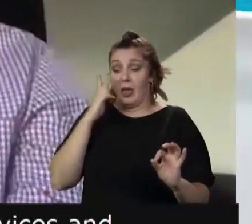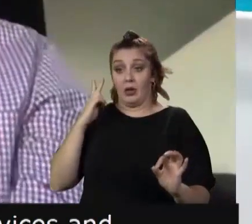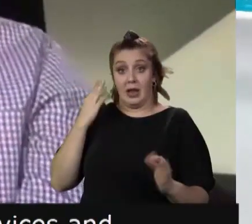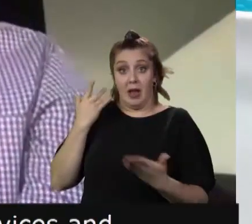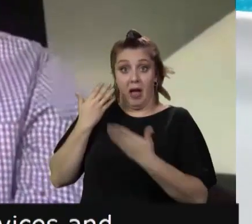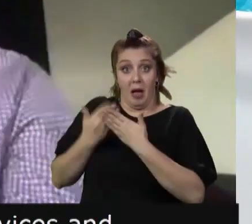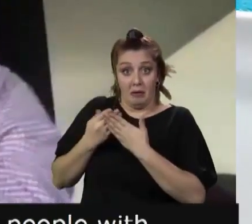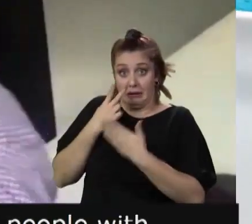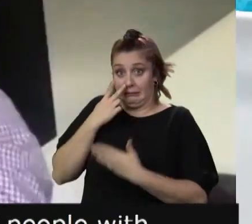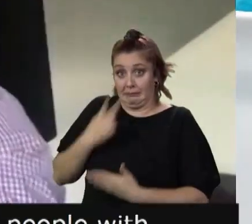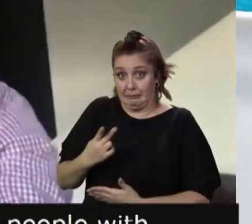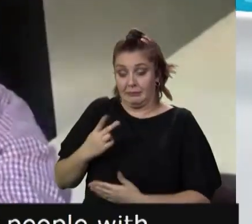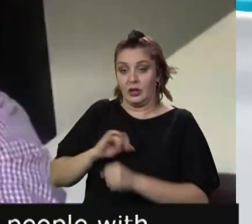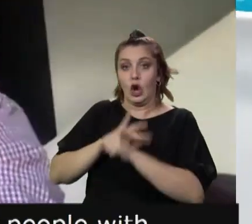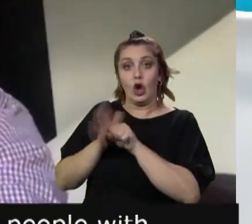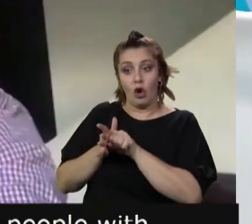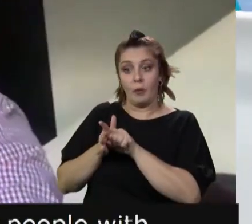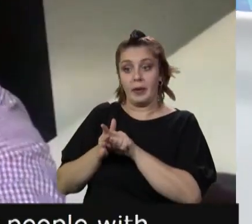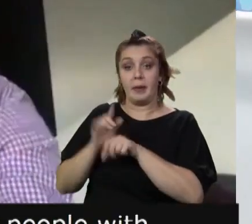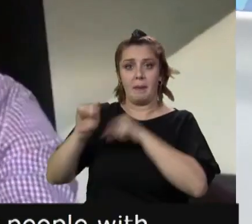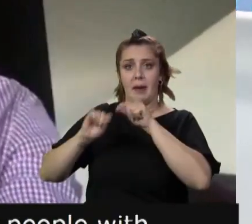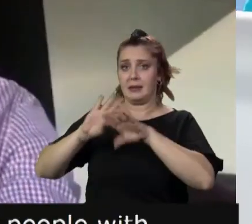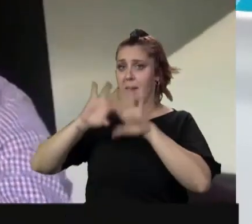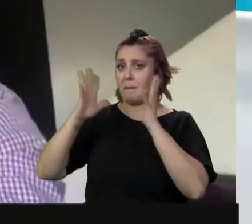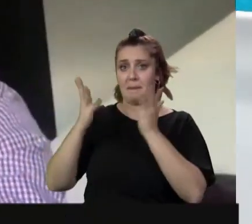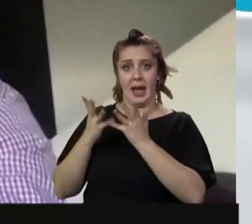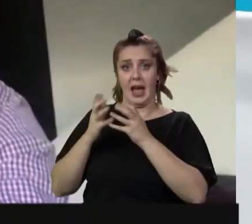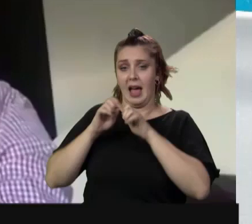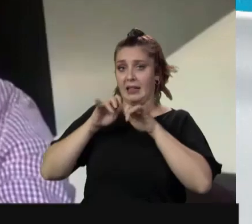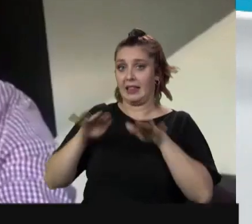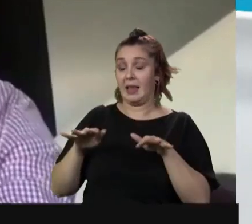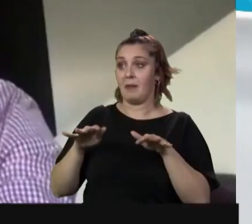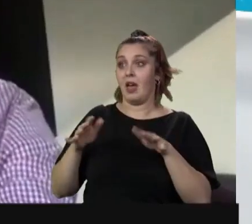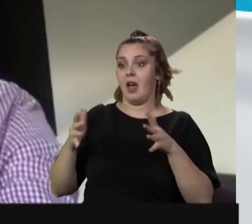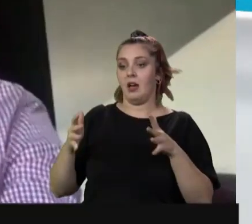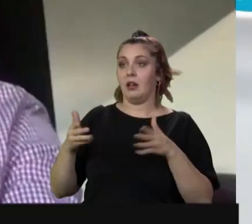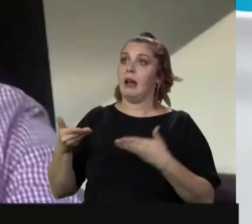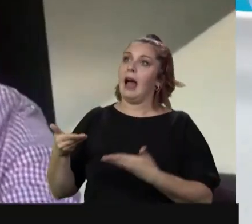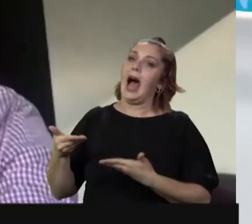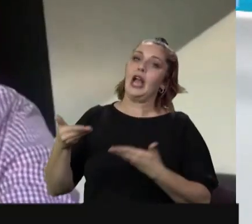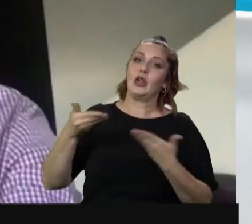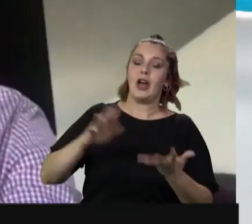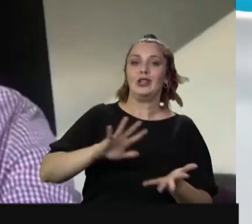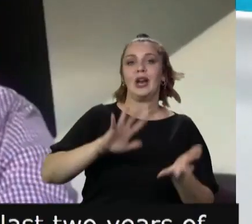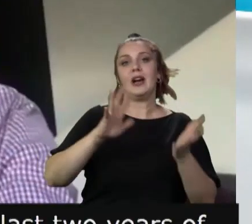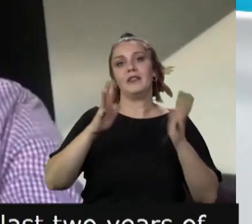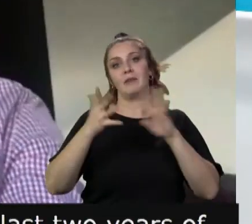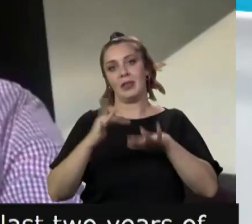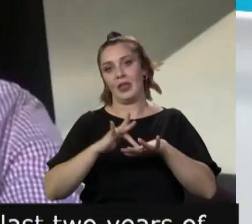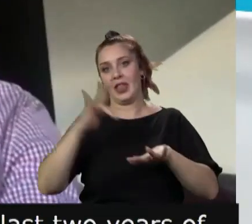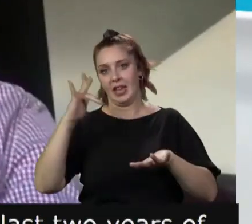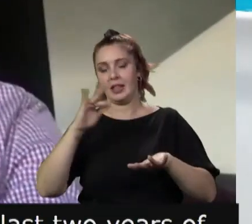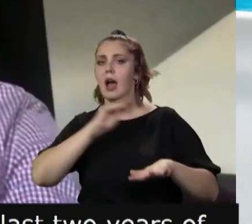Well, I think obviously in the last 2 years of COVID-19 and the pandemic have